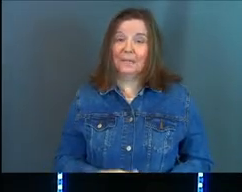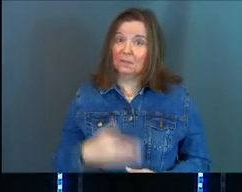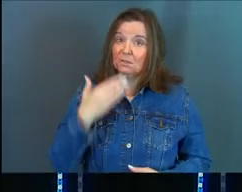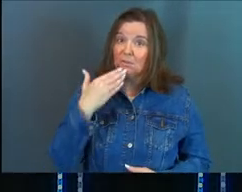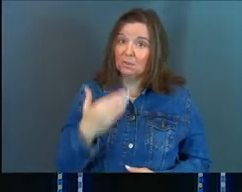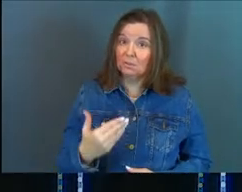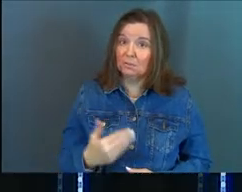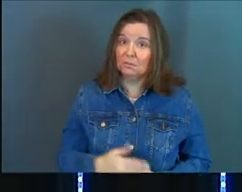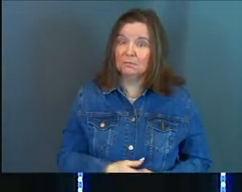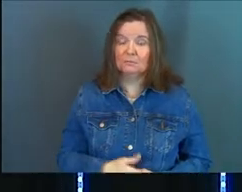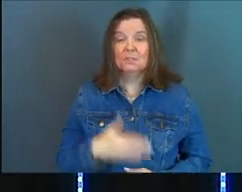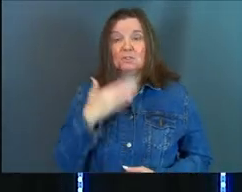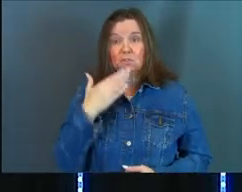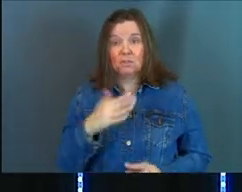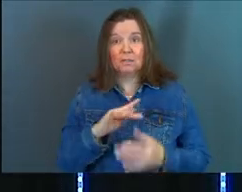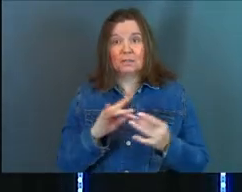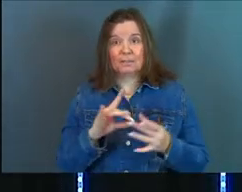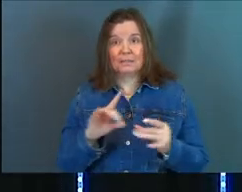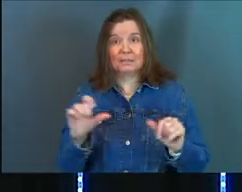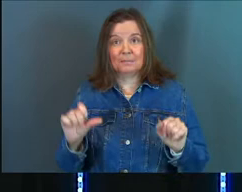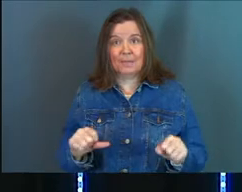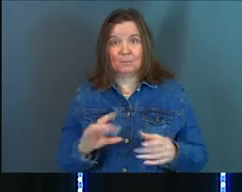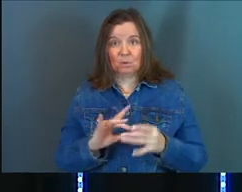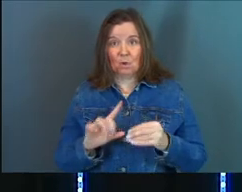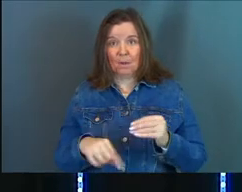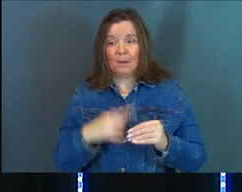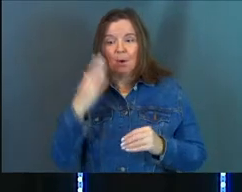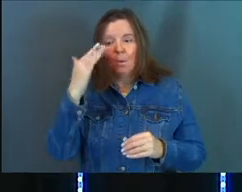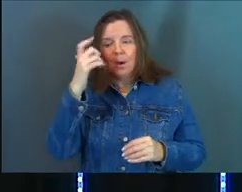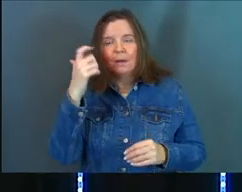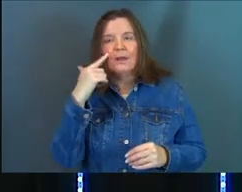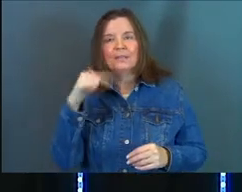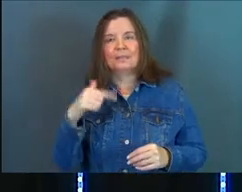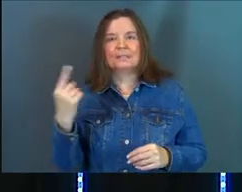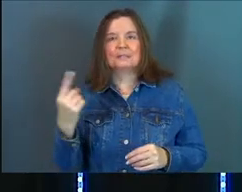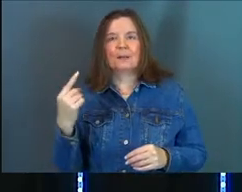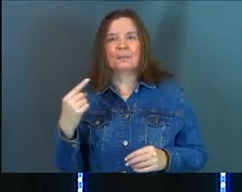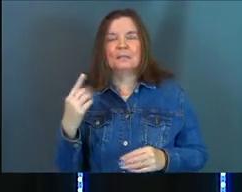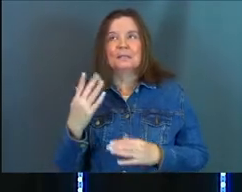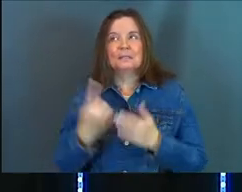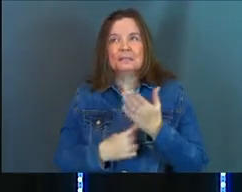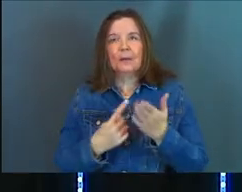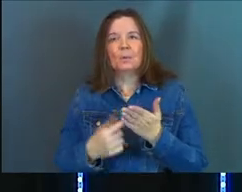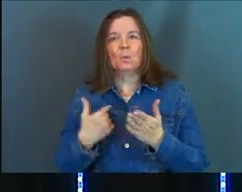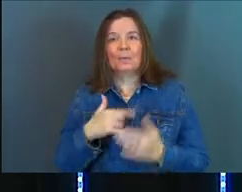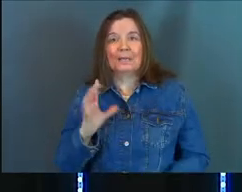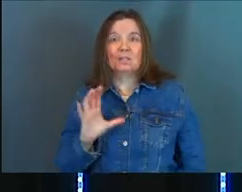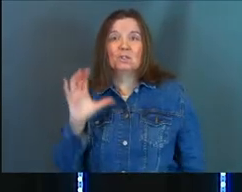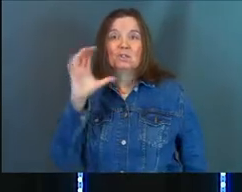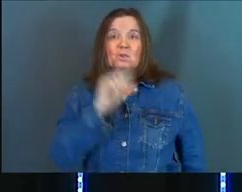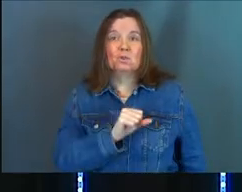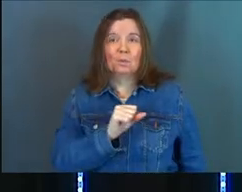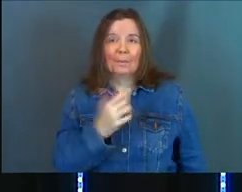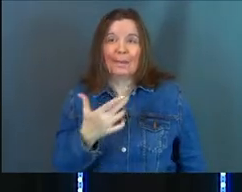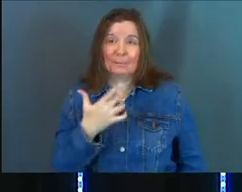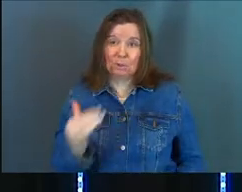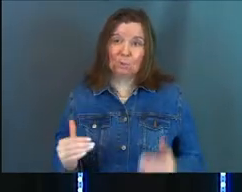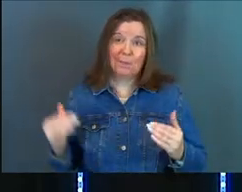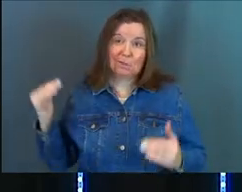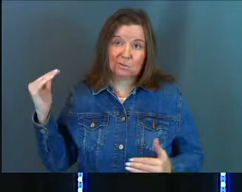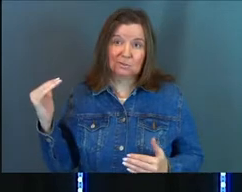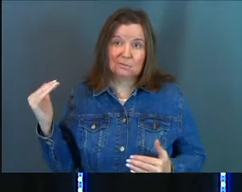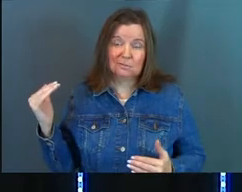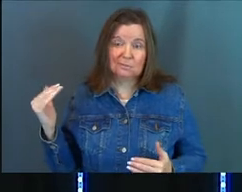it's good. It's a good message to be able to talk about because I think this is something that sometimes we assume may be too